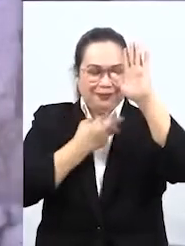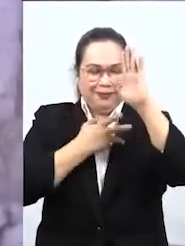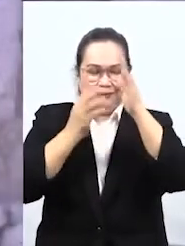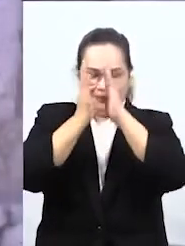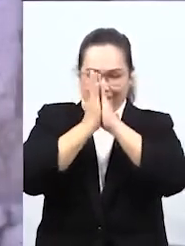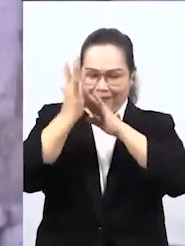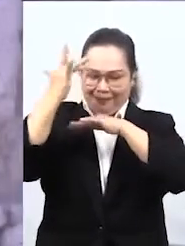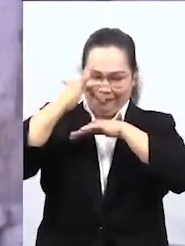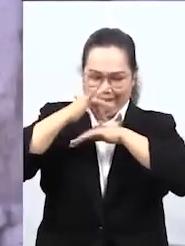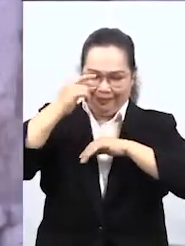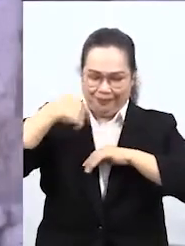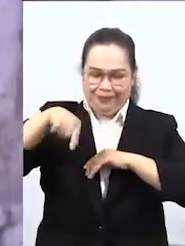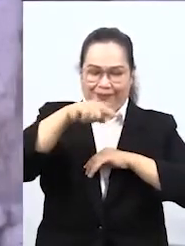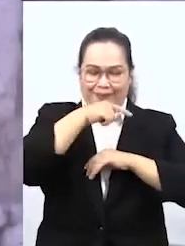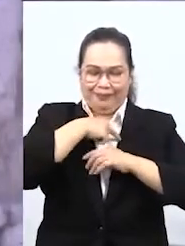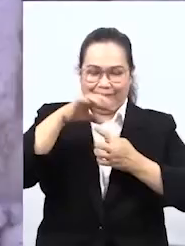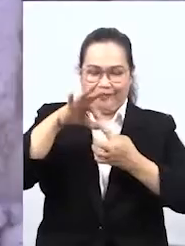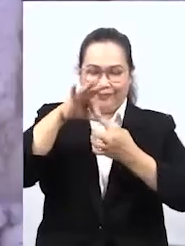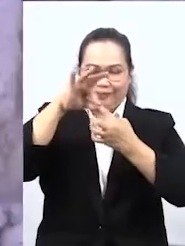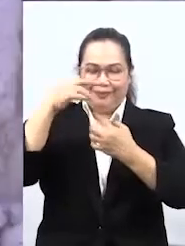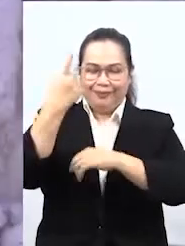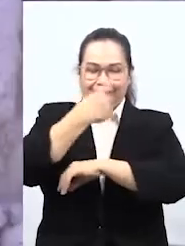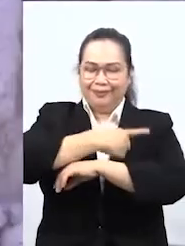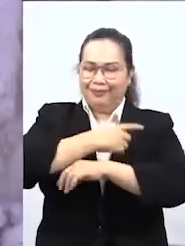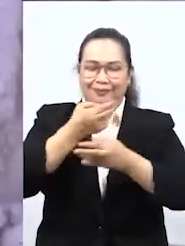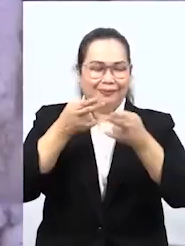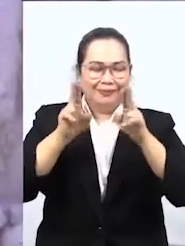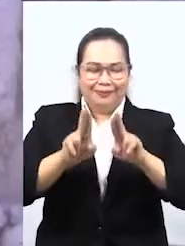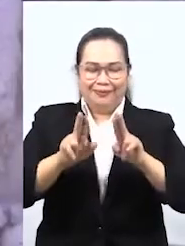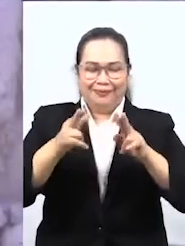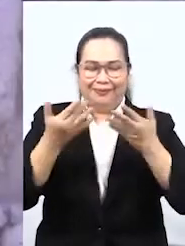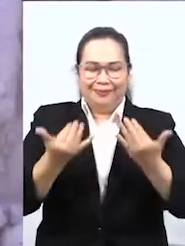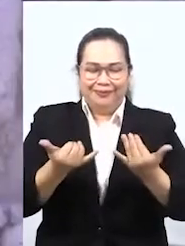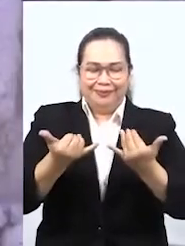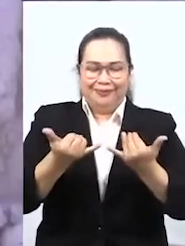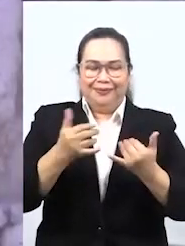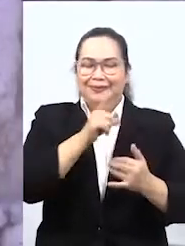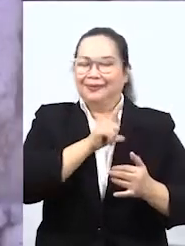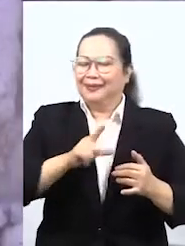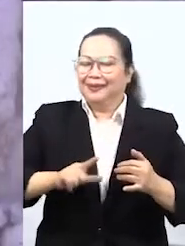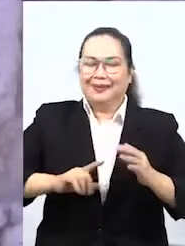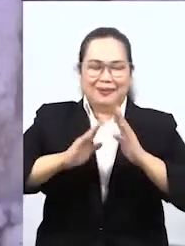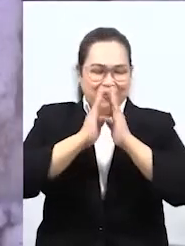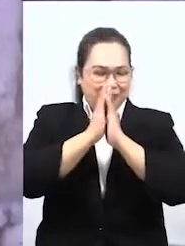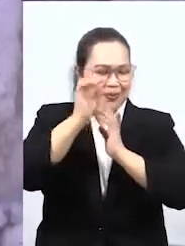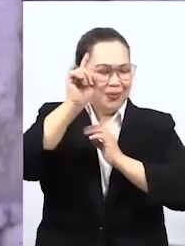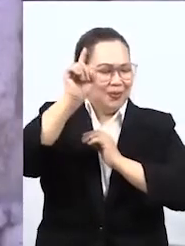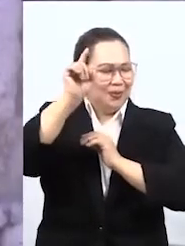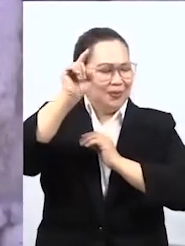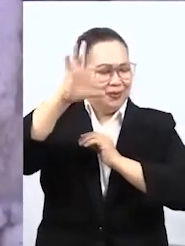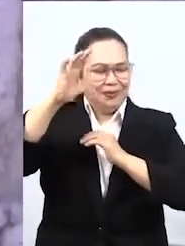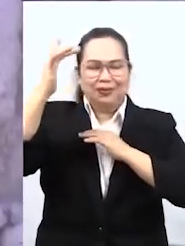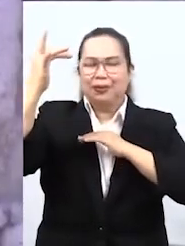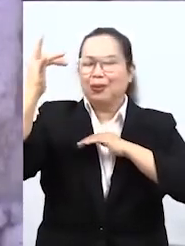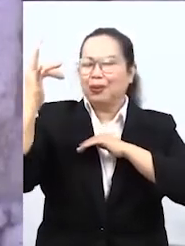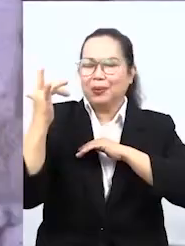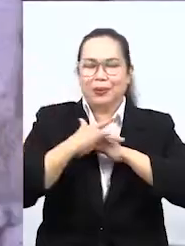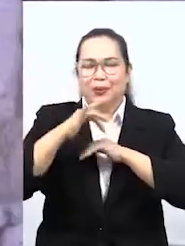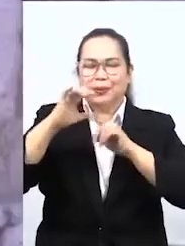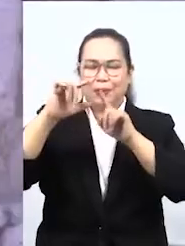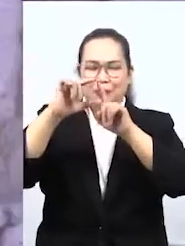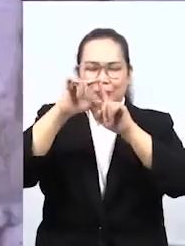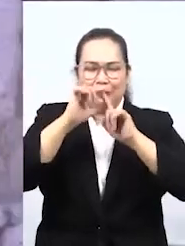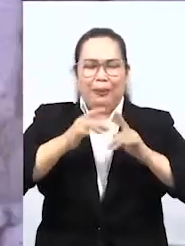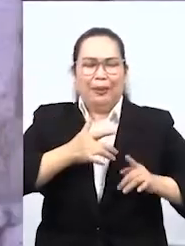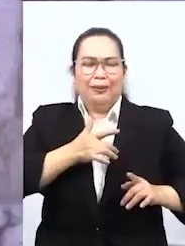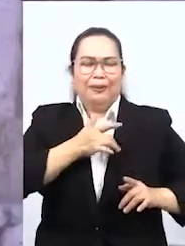speak to us in a special way today in Whatever situation we are in Lord I pray that your word will come Alive and bring